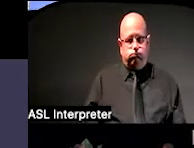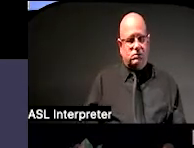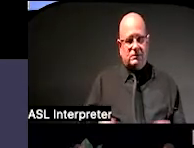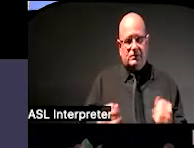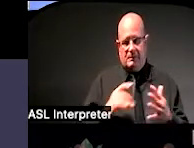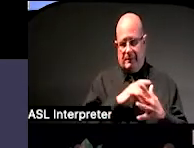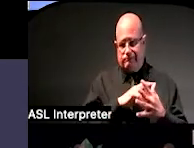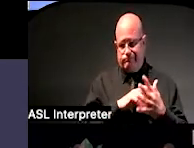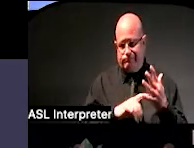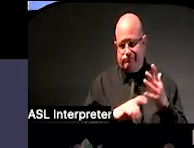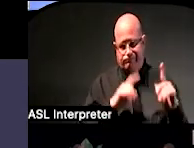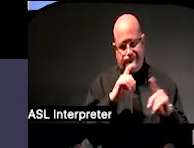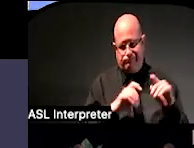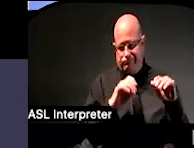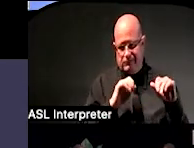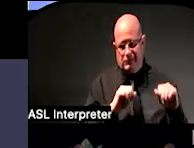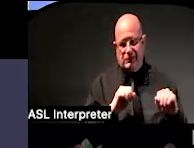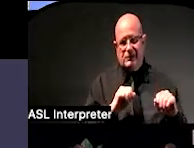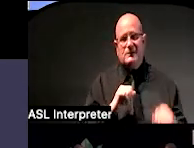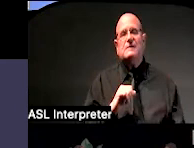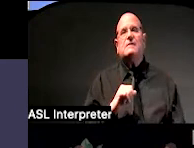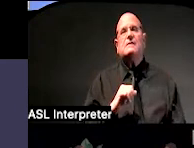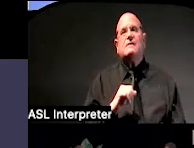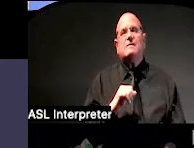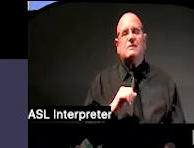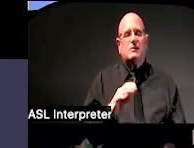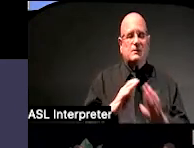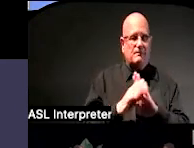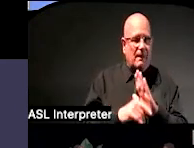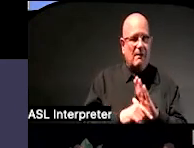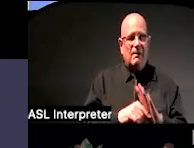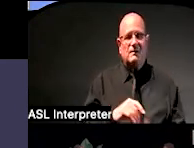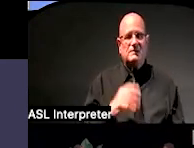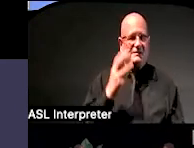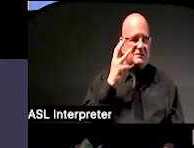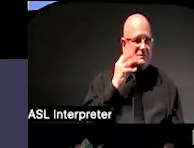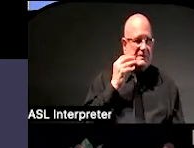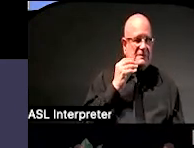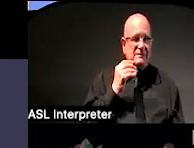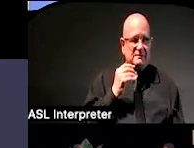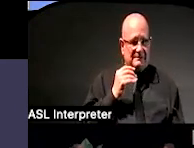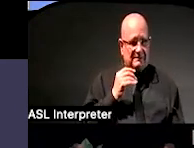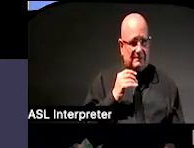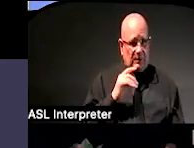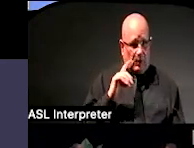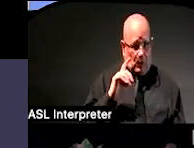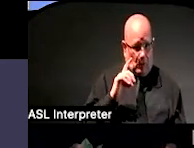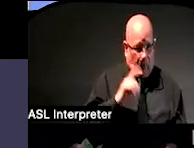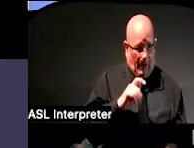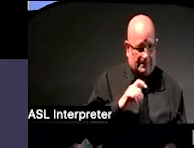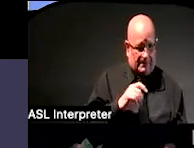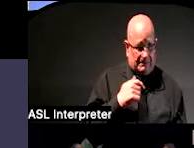questions that I can ask of you just based on your background, based on your experience. Are there questions that I